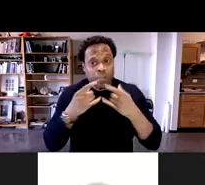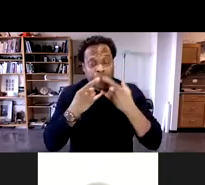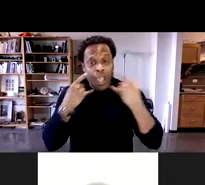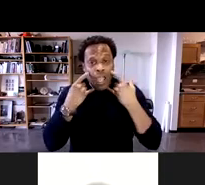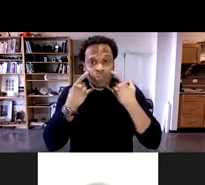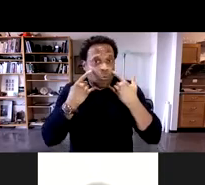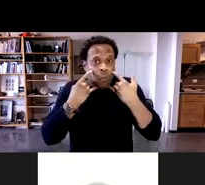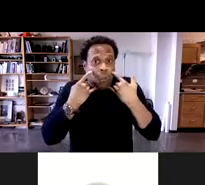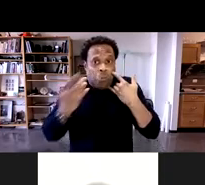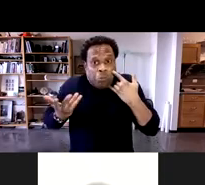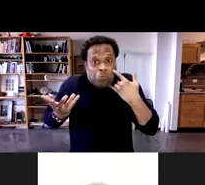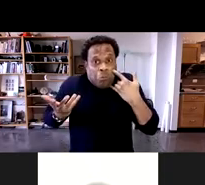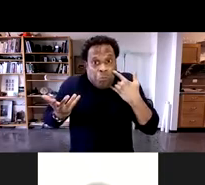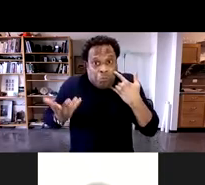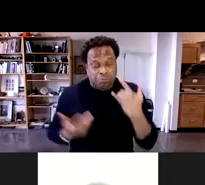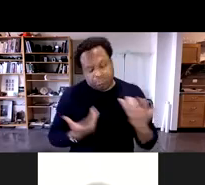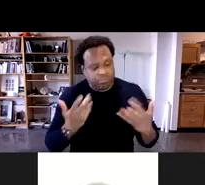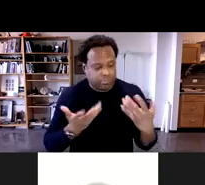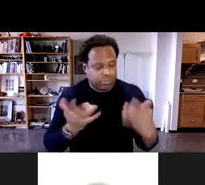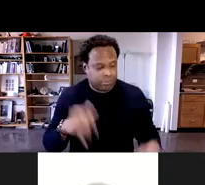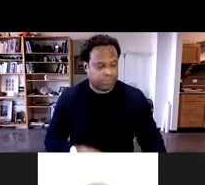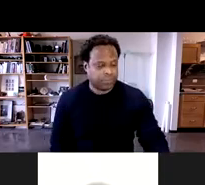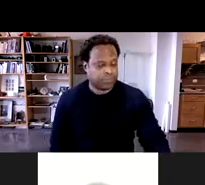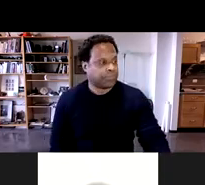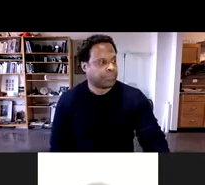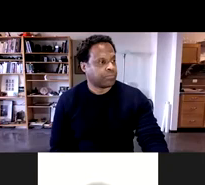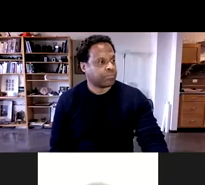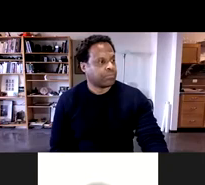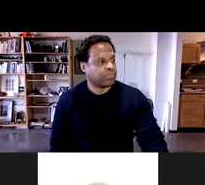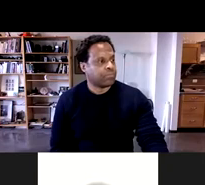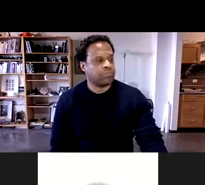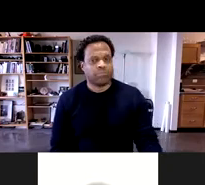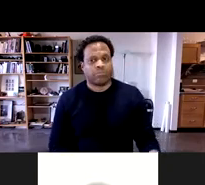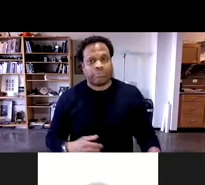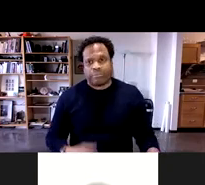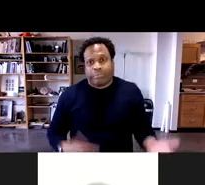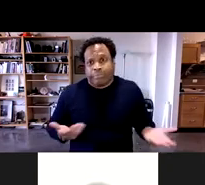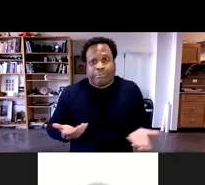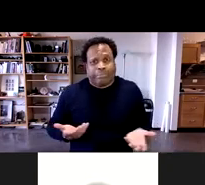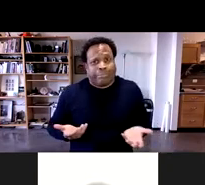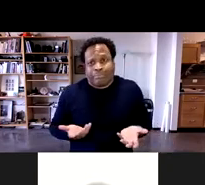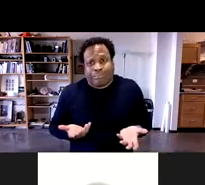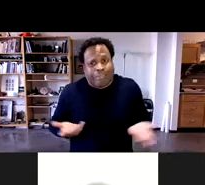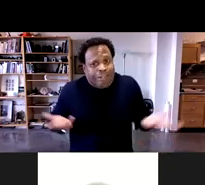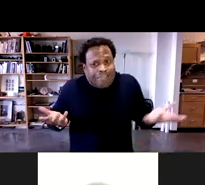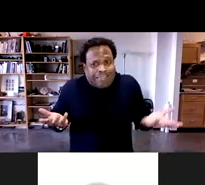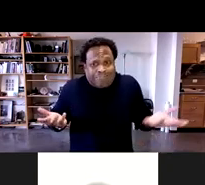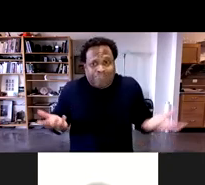do the face, that might not be as effective. So you put your hands up and kind of add to it.